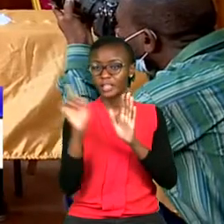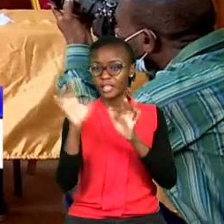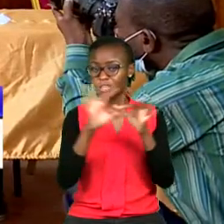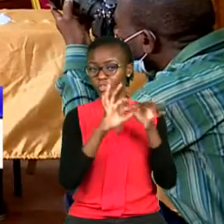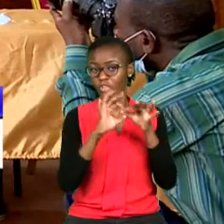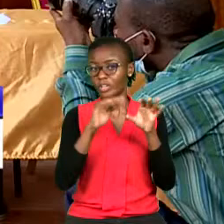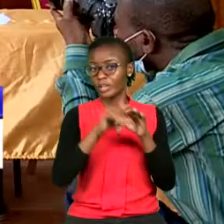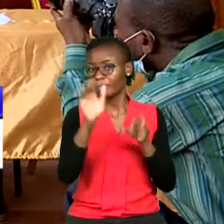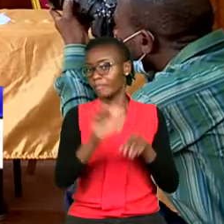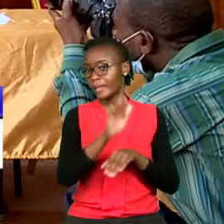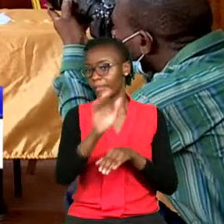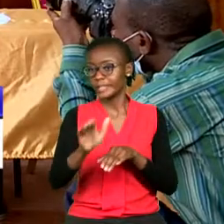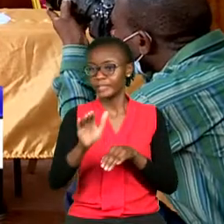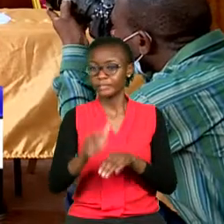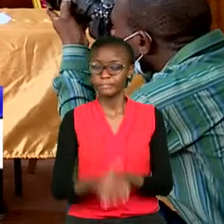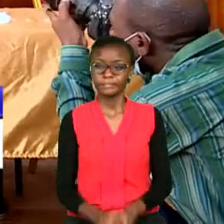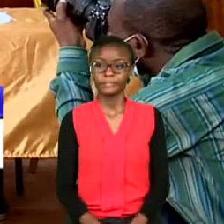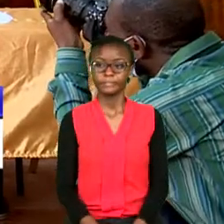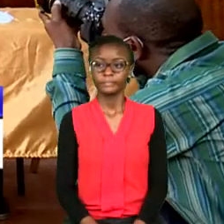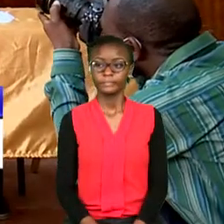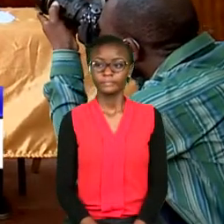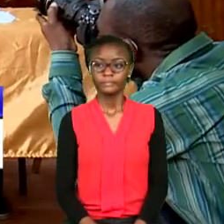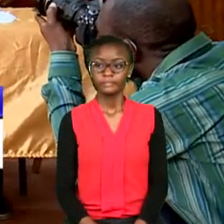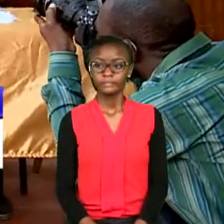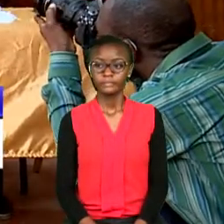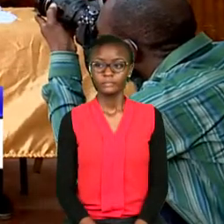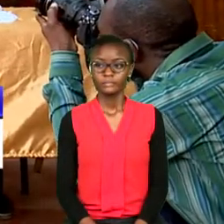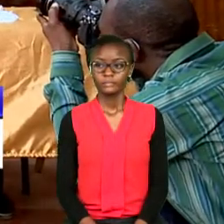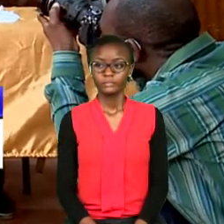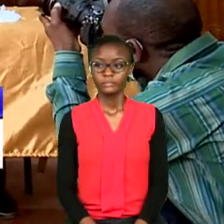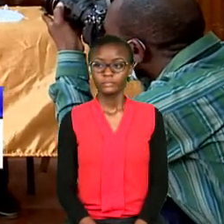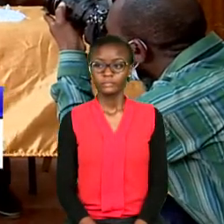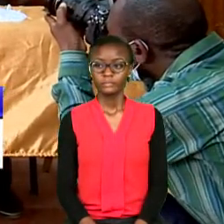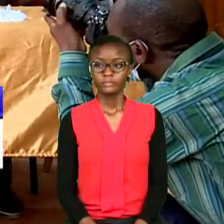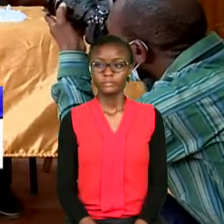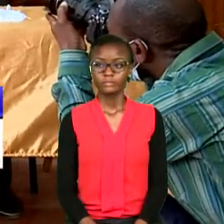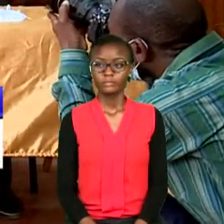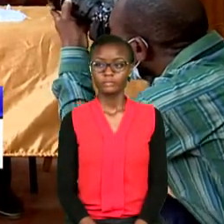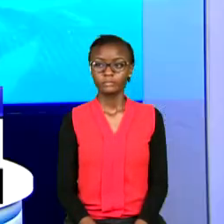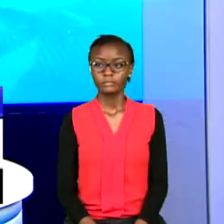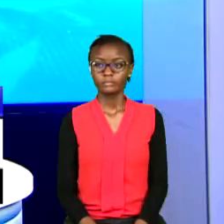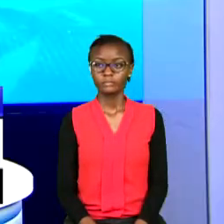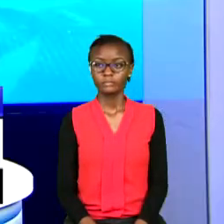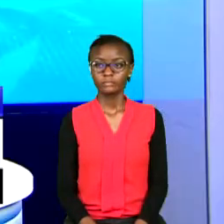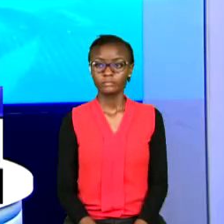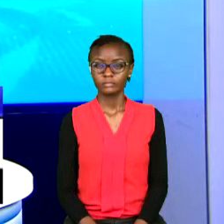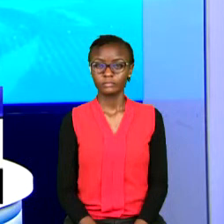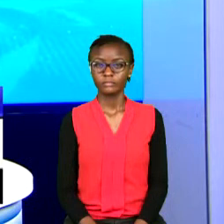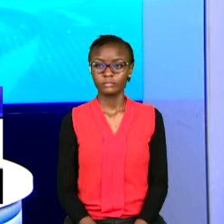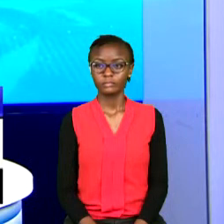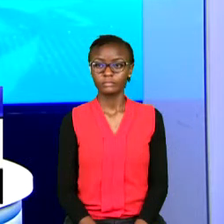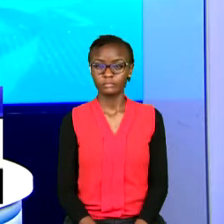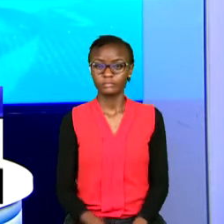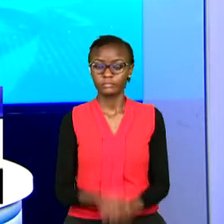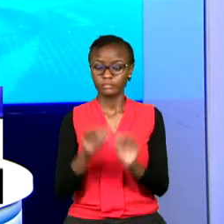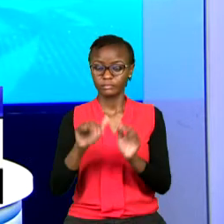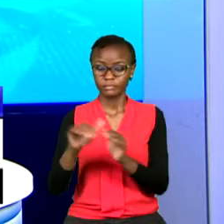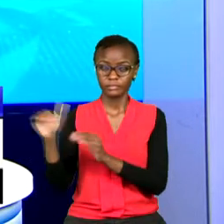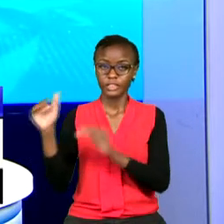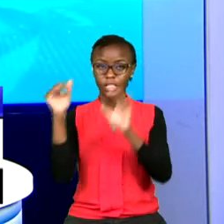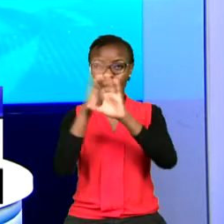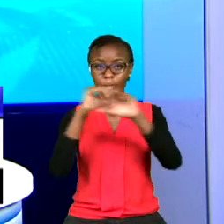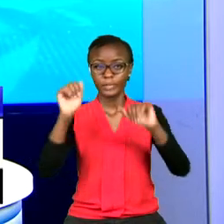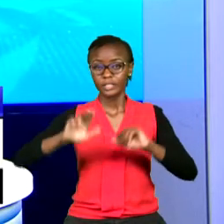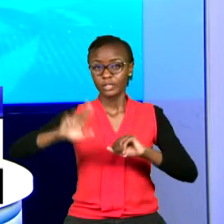Parliament. Shilangetich, Switch TV. Teachers power. Teachers power. Shilangetich. President Uhuru Kenyatta